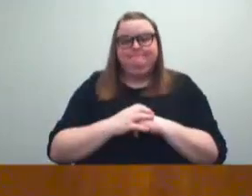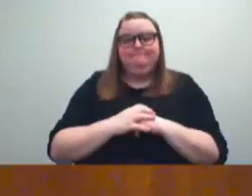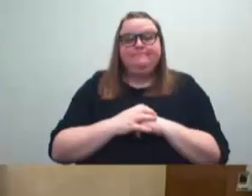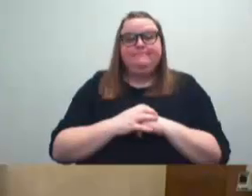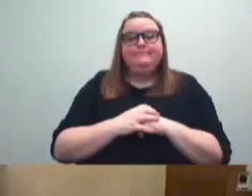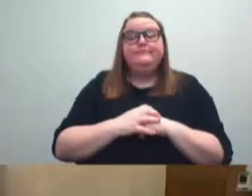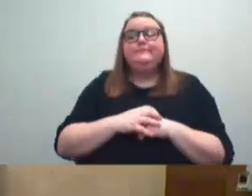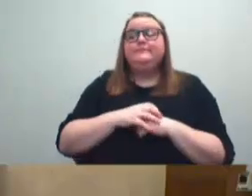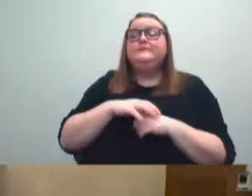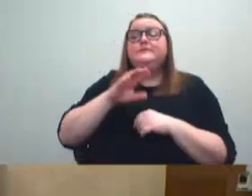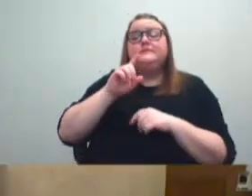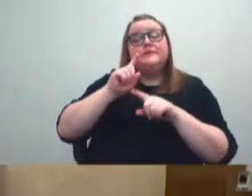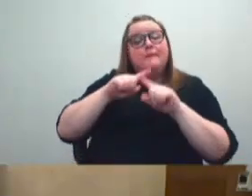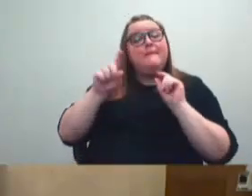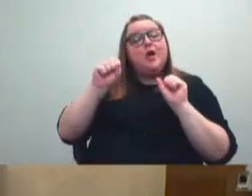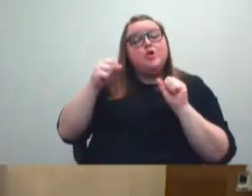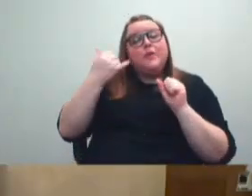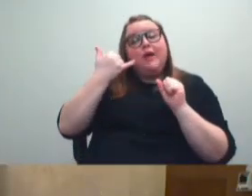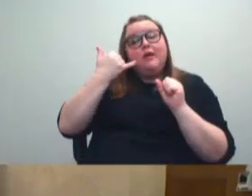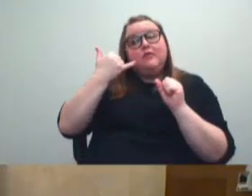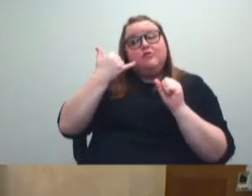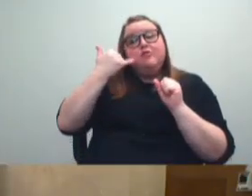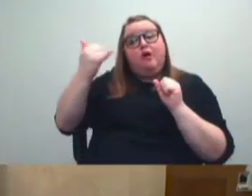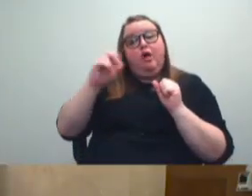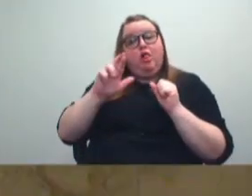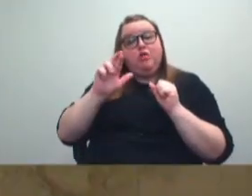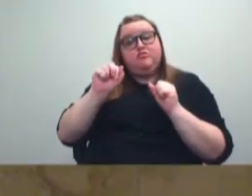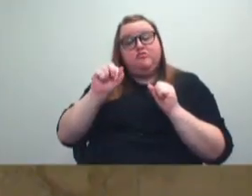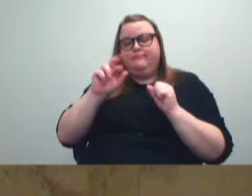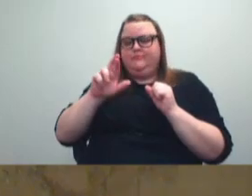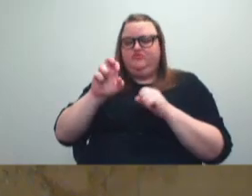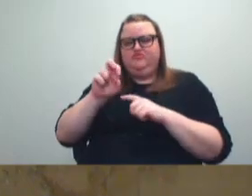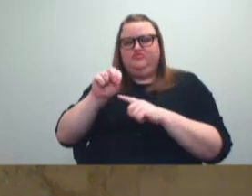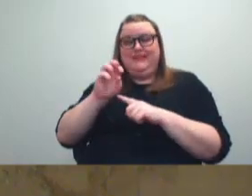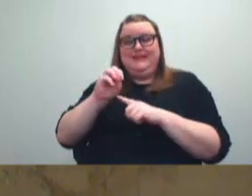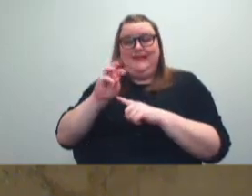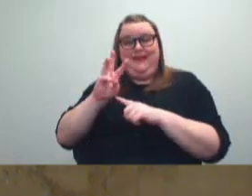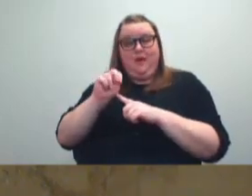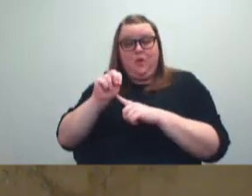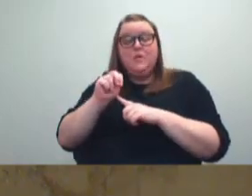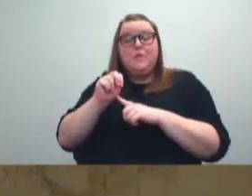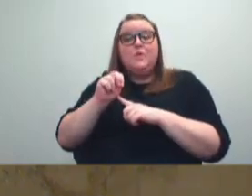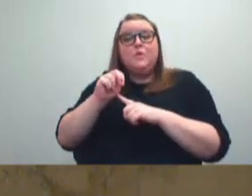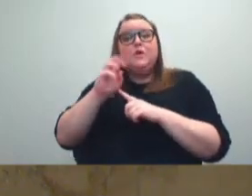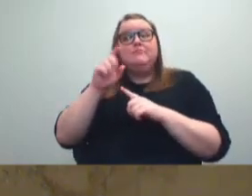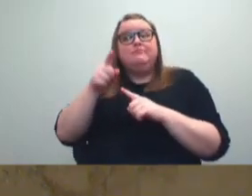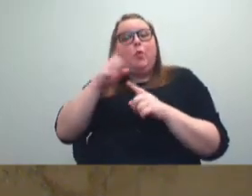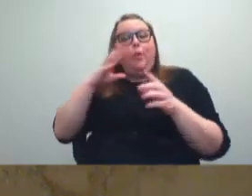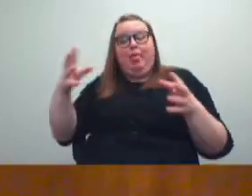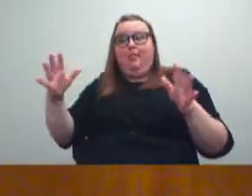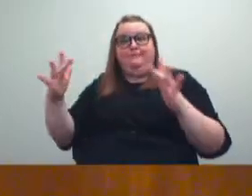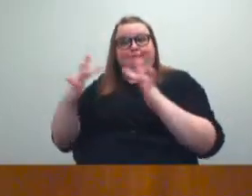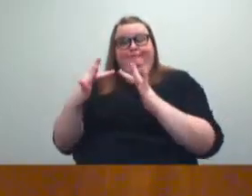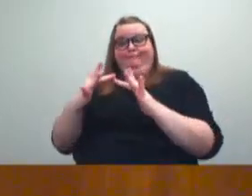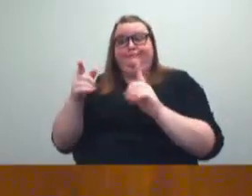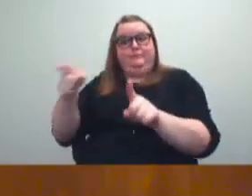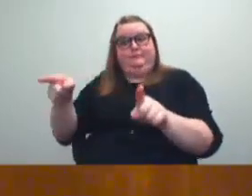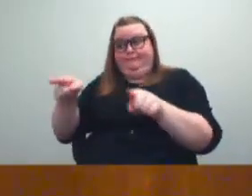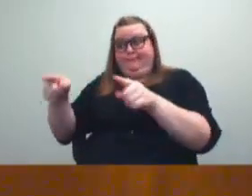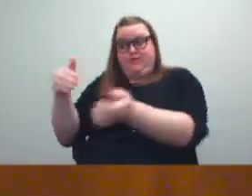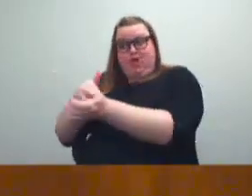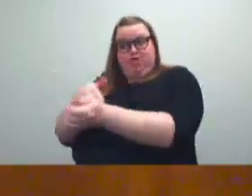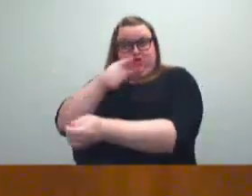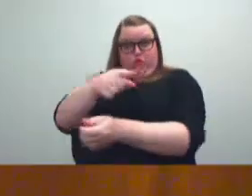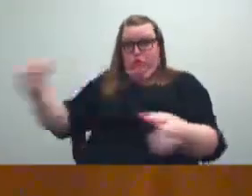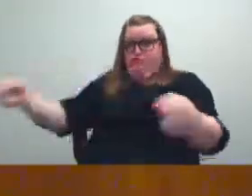times people say, I don't have a doctor. You can call Renown and they will put you in touch with the doctor to get you the order, am I right? correct. And I